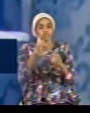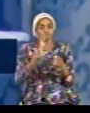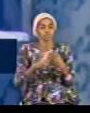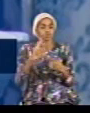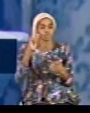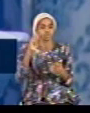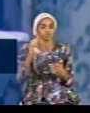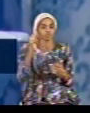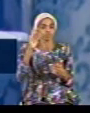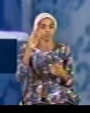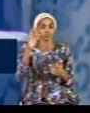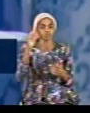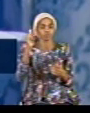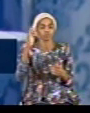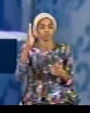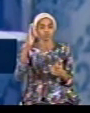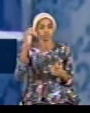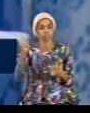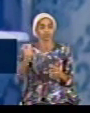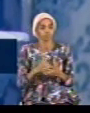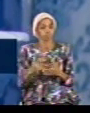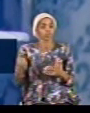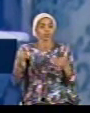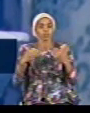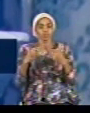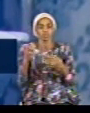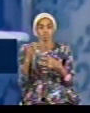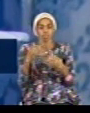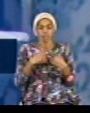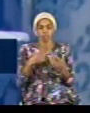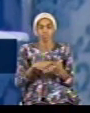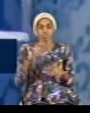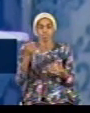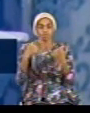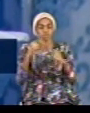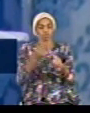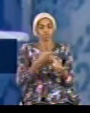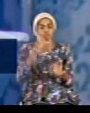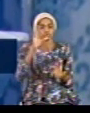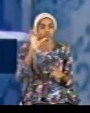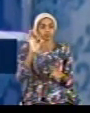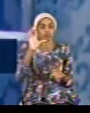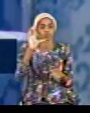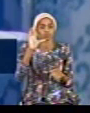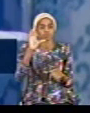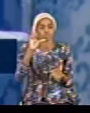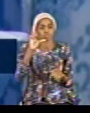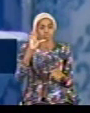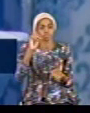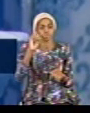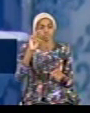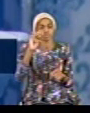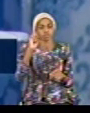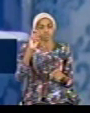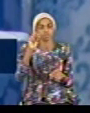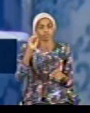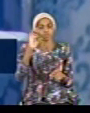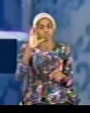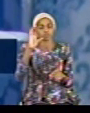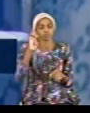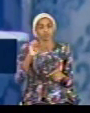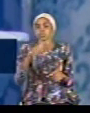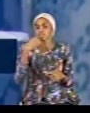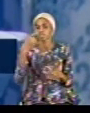this coming in from Sister Florence Okoye. Sister Florence Okoye says, she's writing in